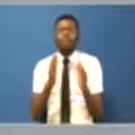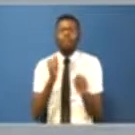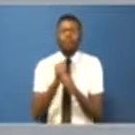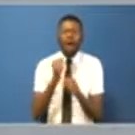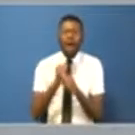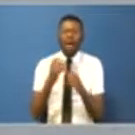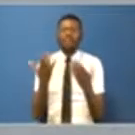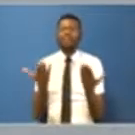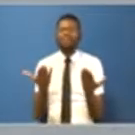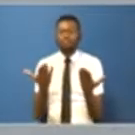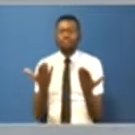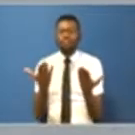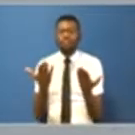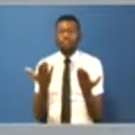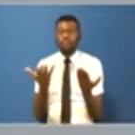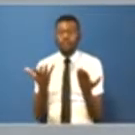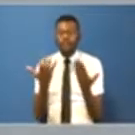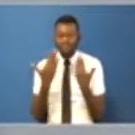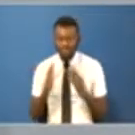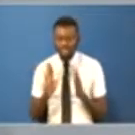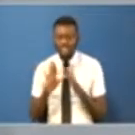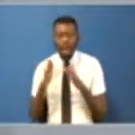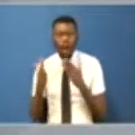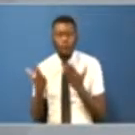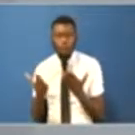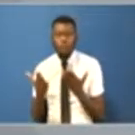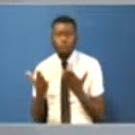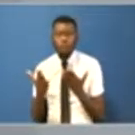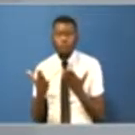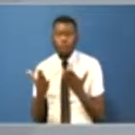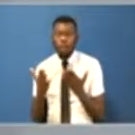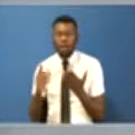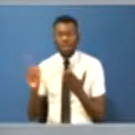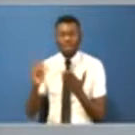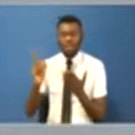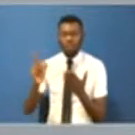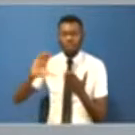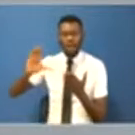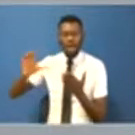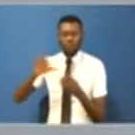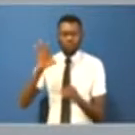let the nairobi county be run by the elected officials